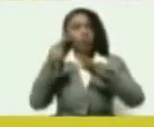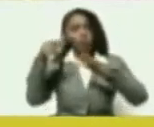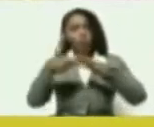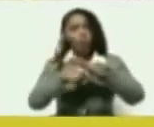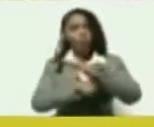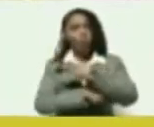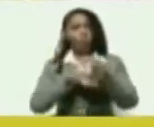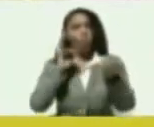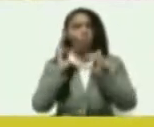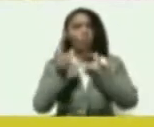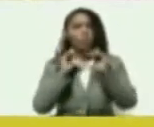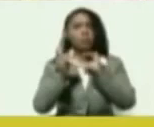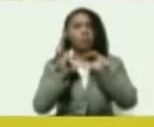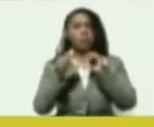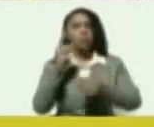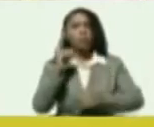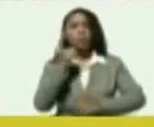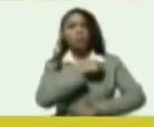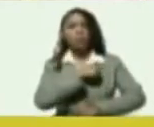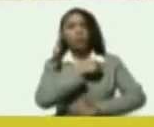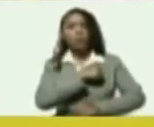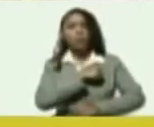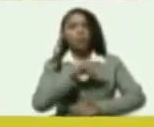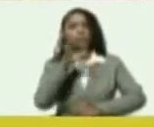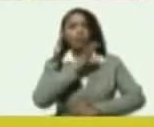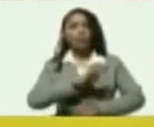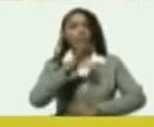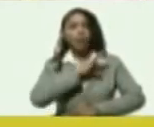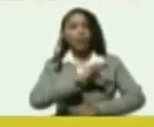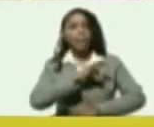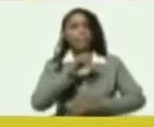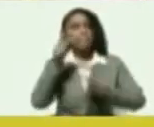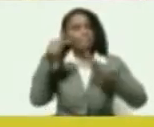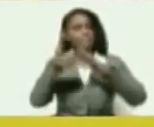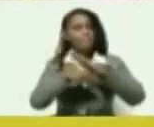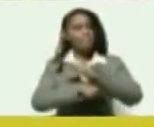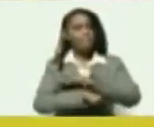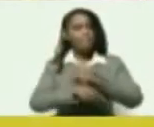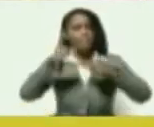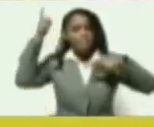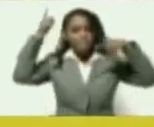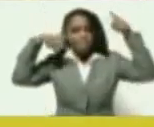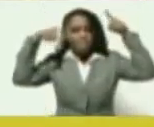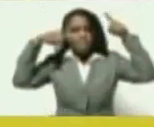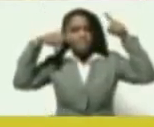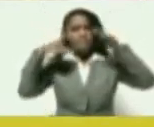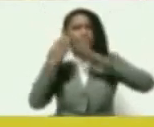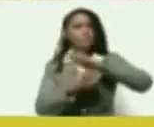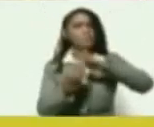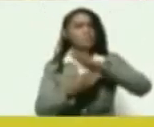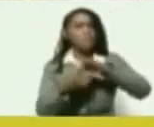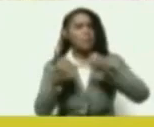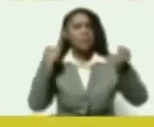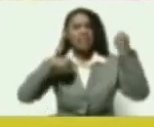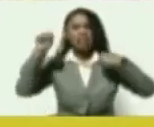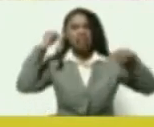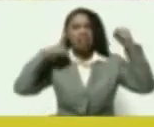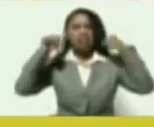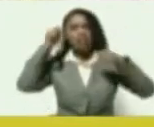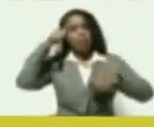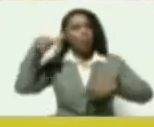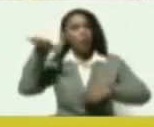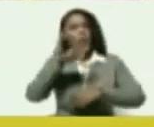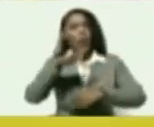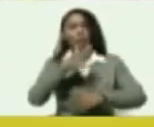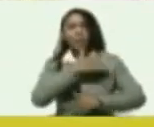Christ, deeply humanist and moral and ethical, a socialist that is deeply Chavista, based